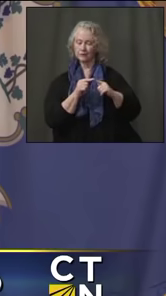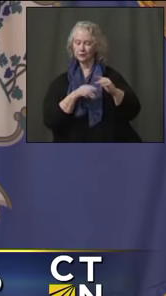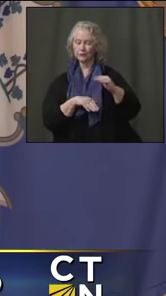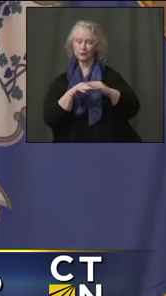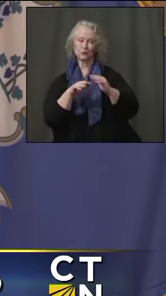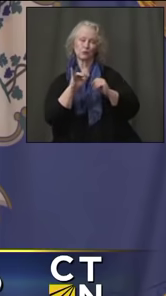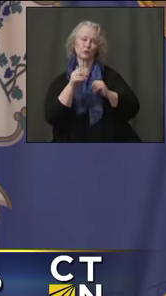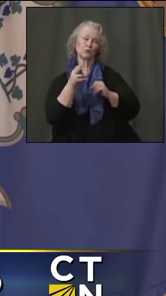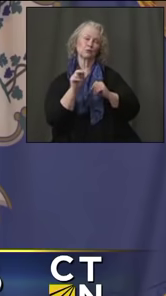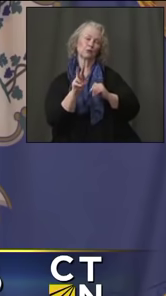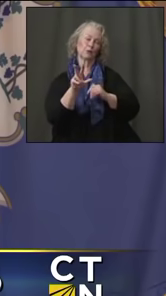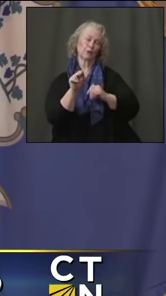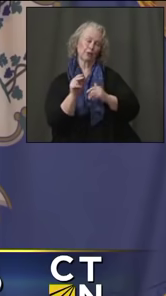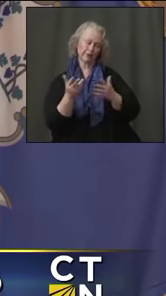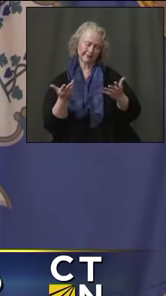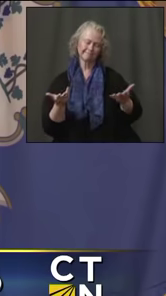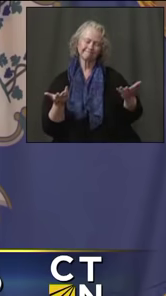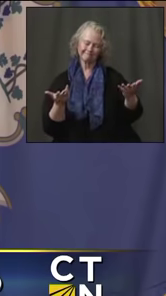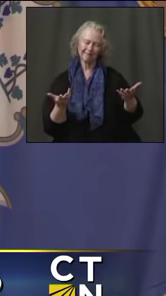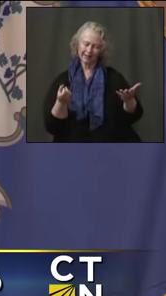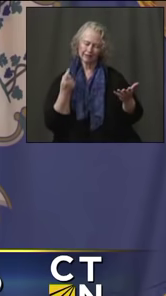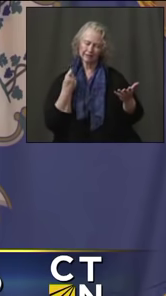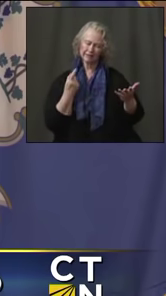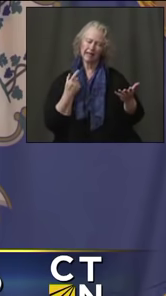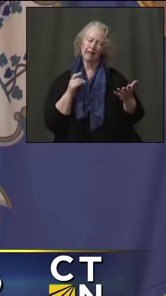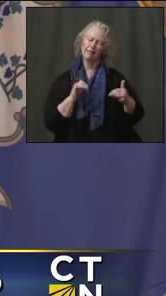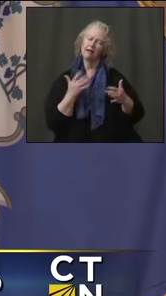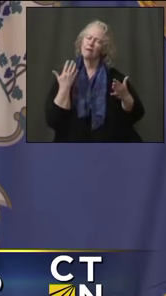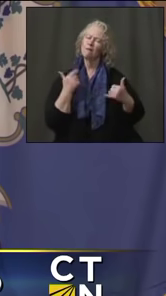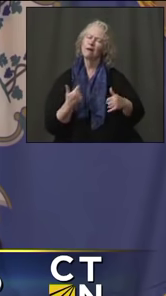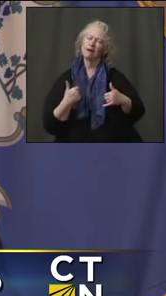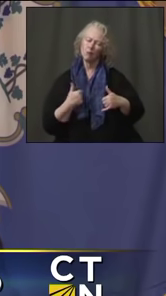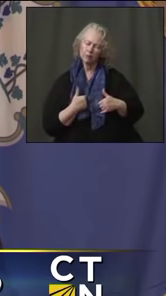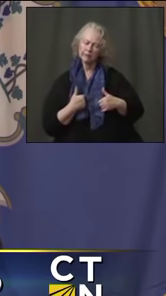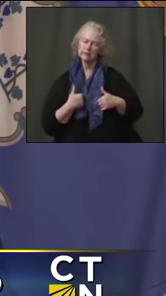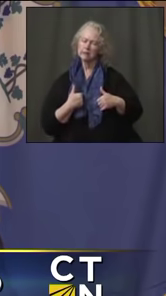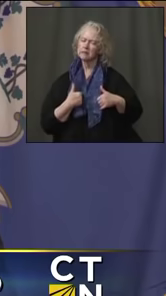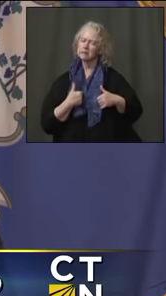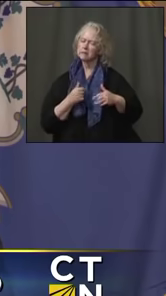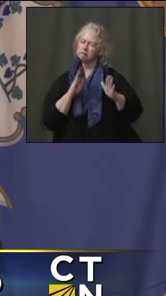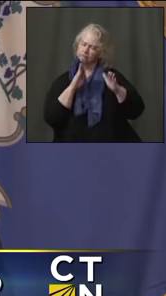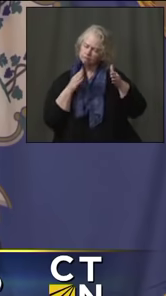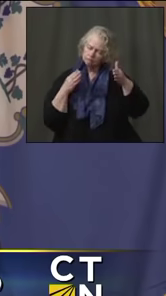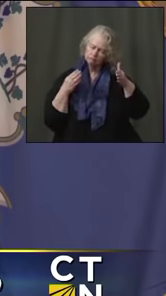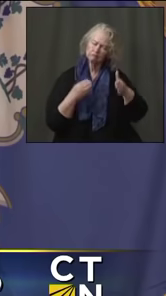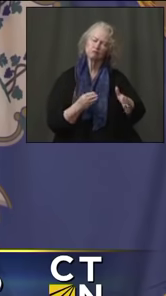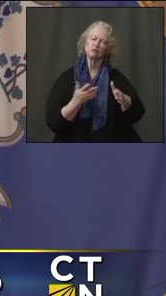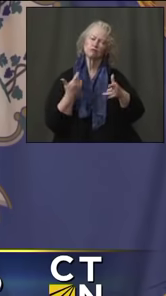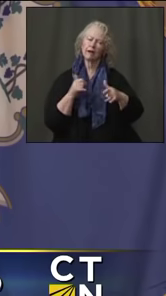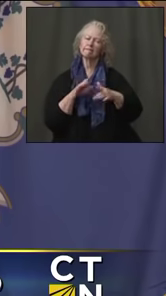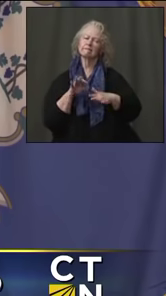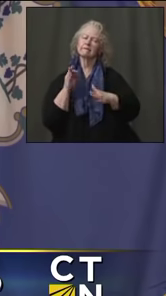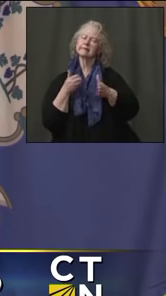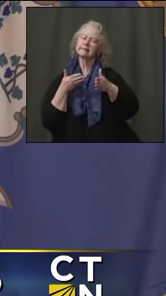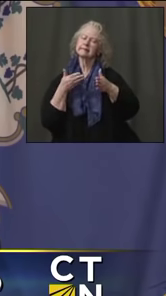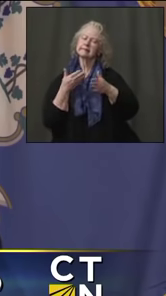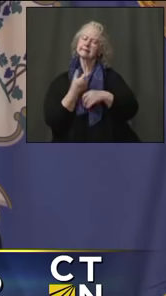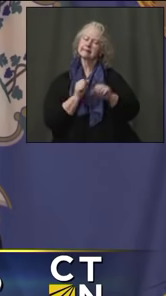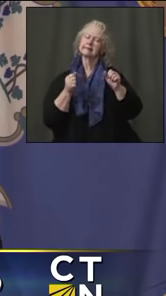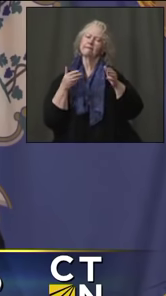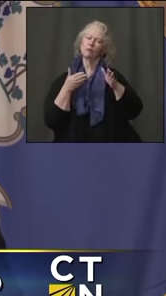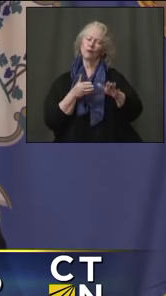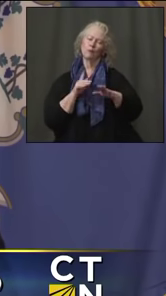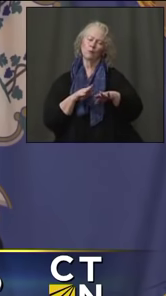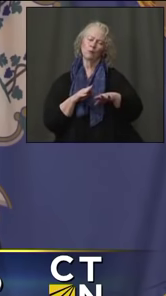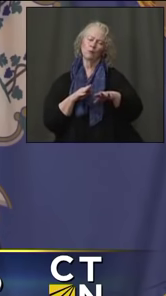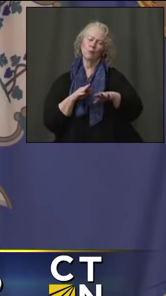Melissa was saying. You know, that's why we have spent so much effort trying to find a safe way to reopen the economy.